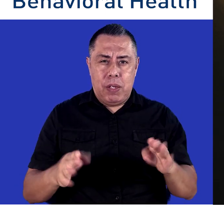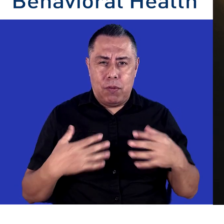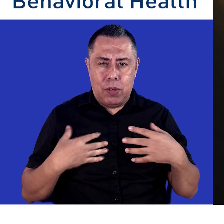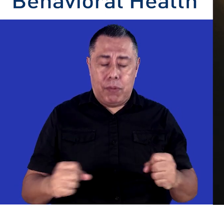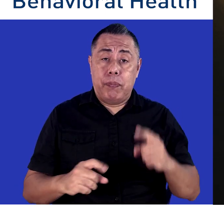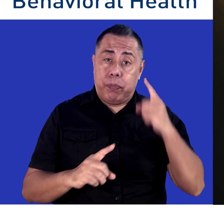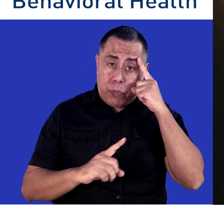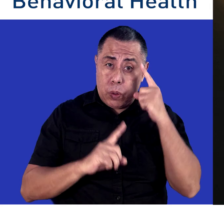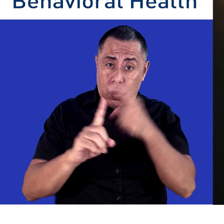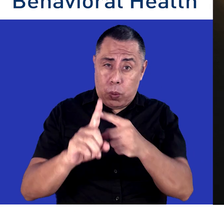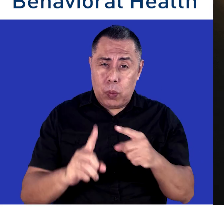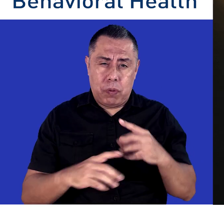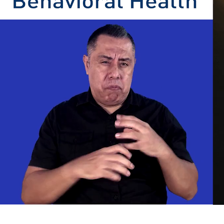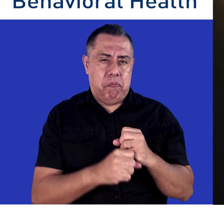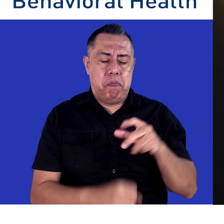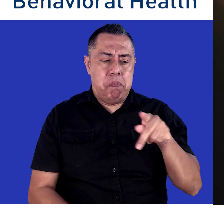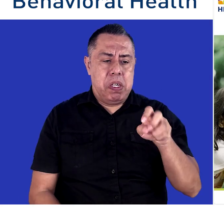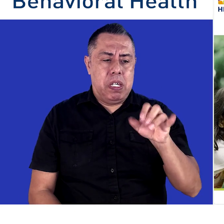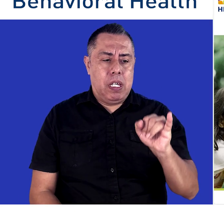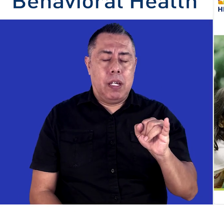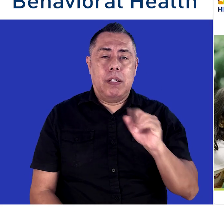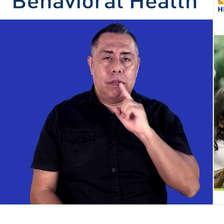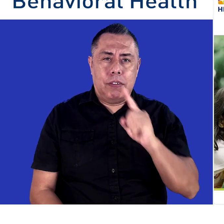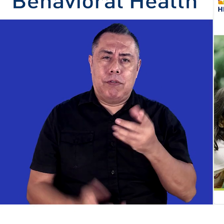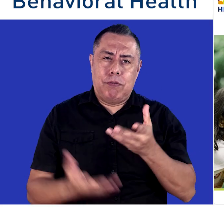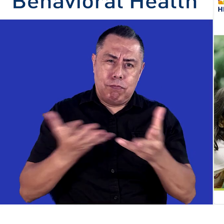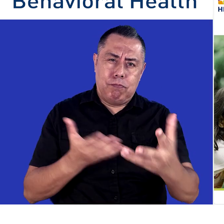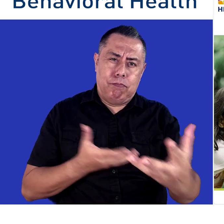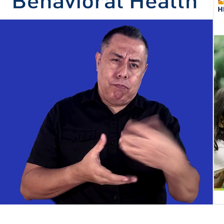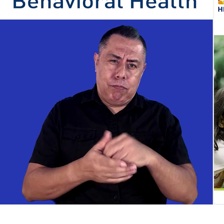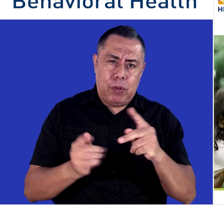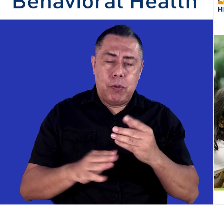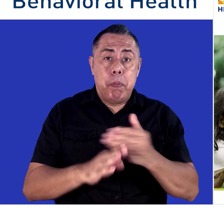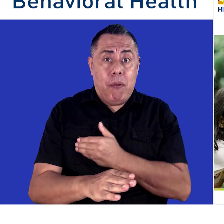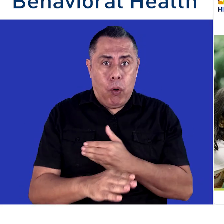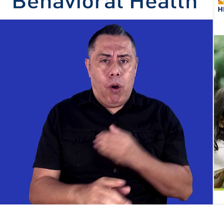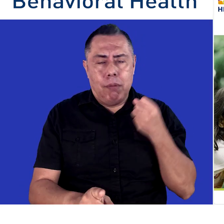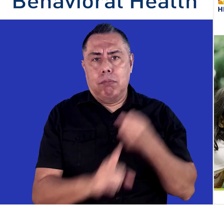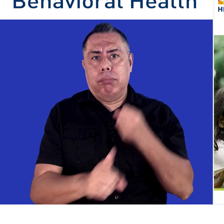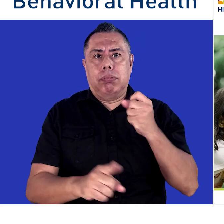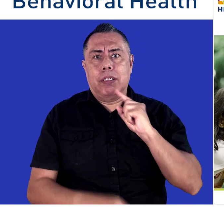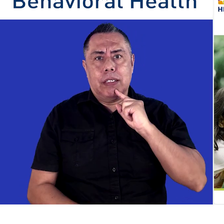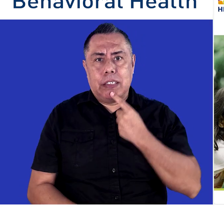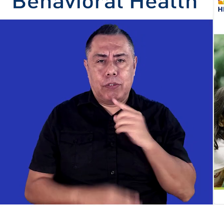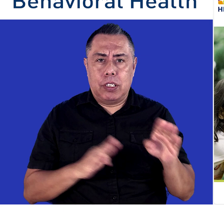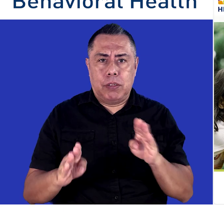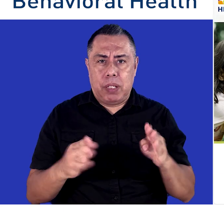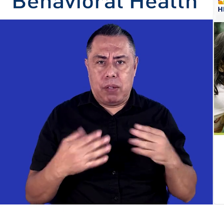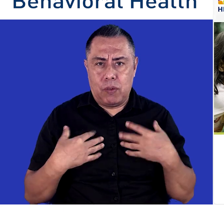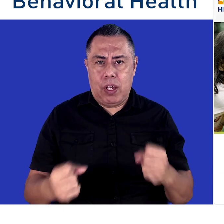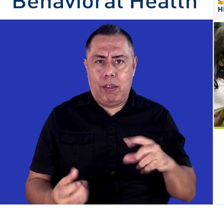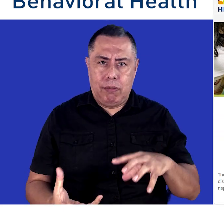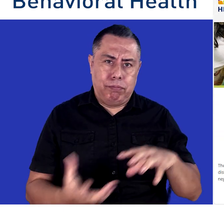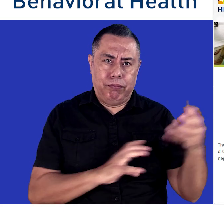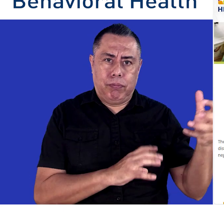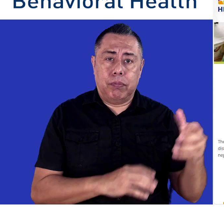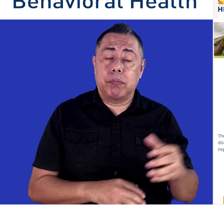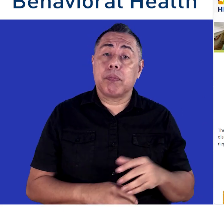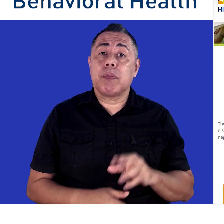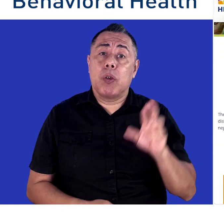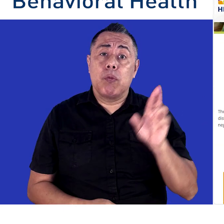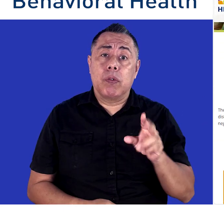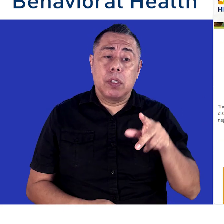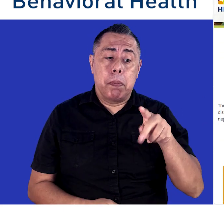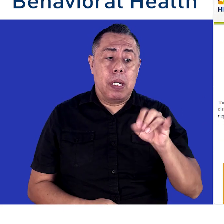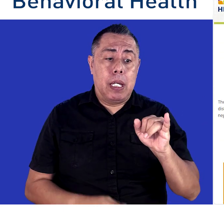The intent of Prevention and Early Intervention, or PEI, is to engage people before the development of a serious behavioral health disorder. Riverside's